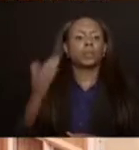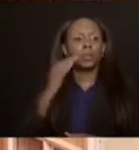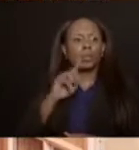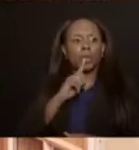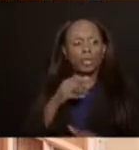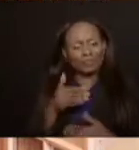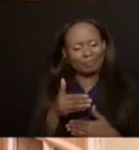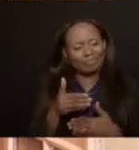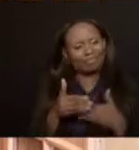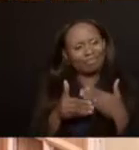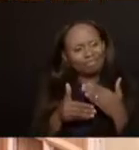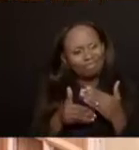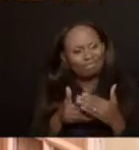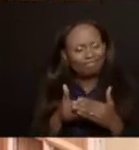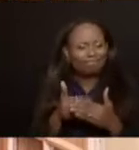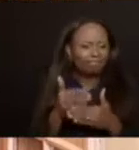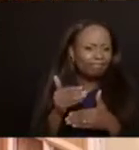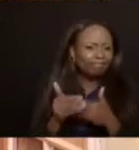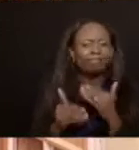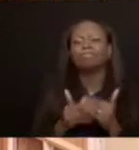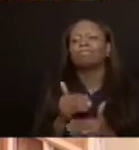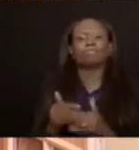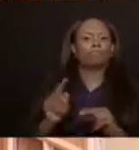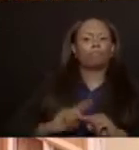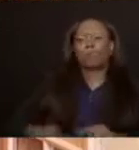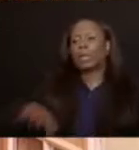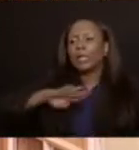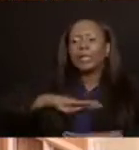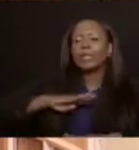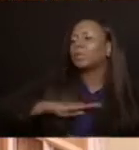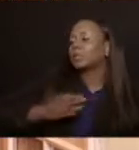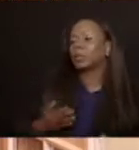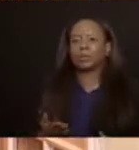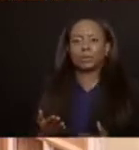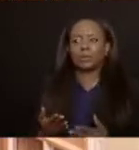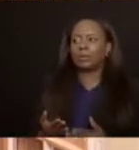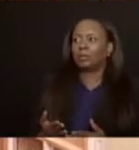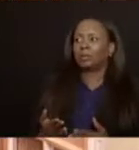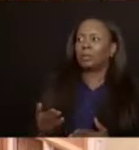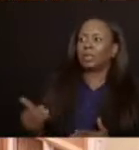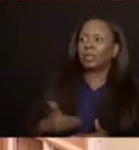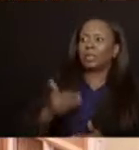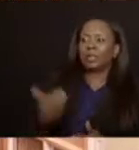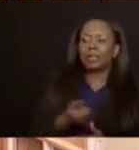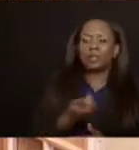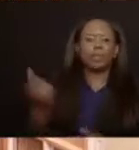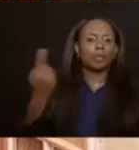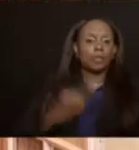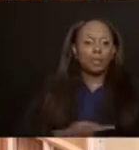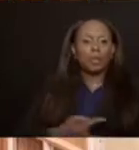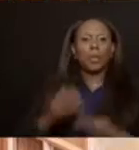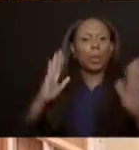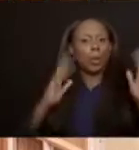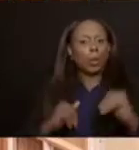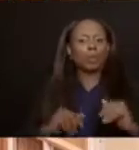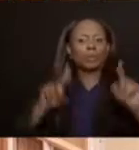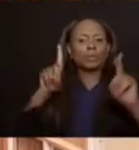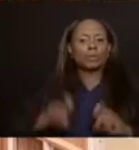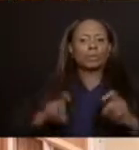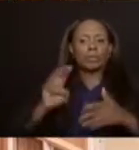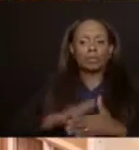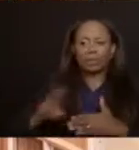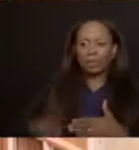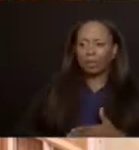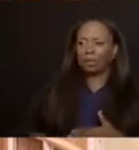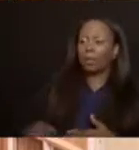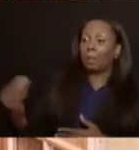we would have liked, but we're satisfied that we can kill the backlog within the next few days, and that we will then be in a position where within